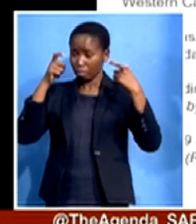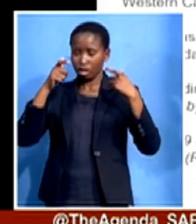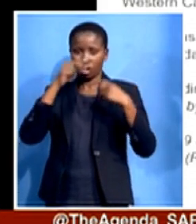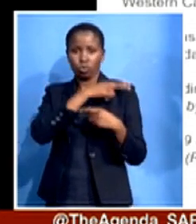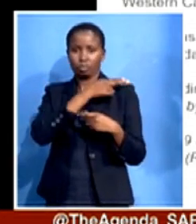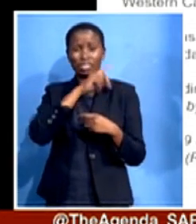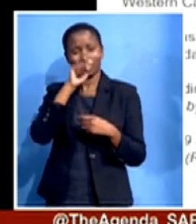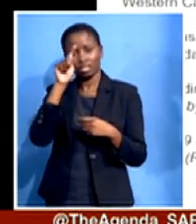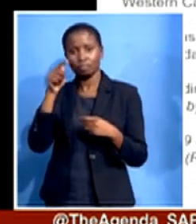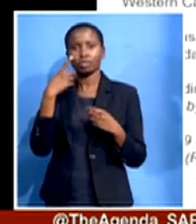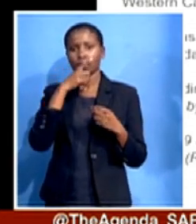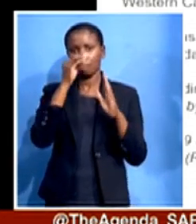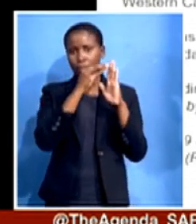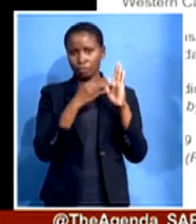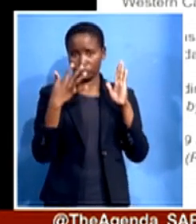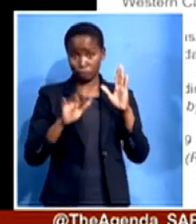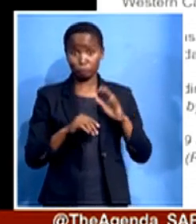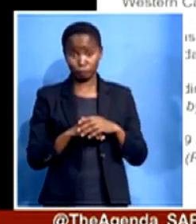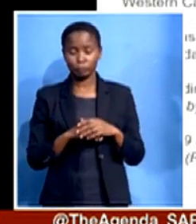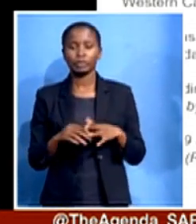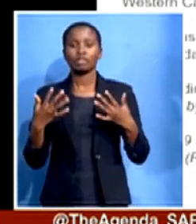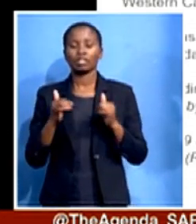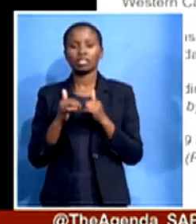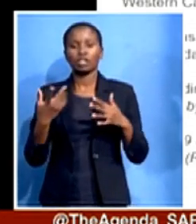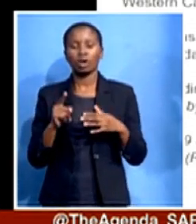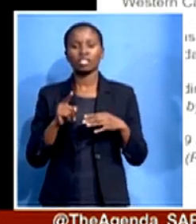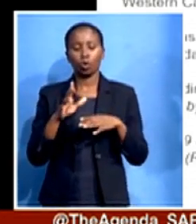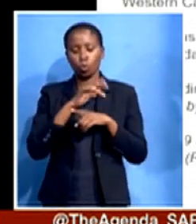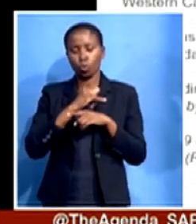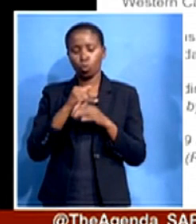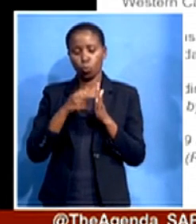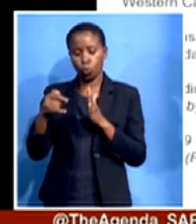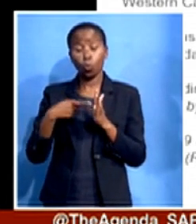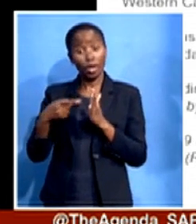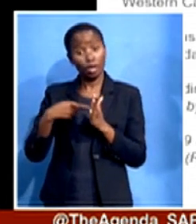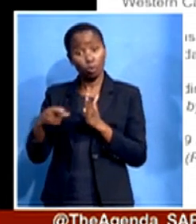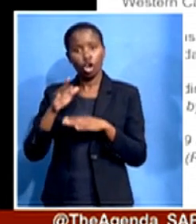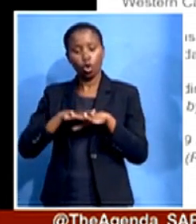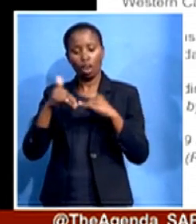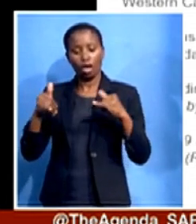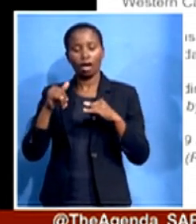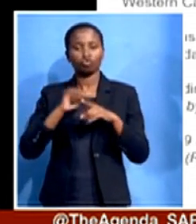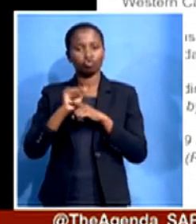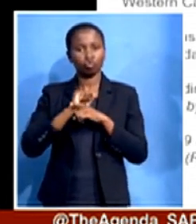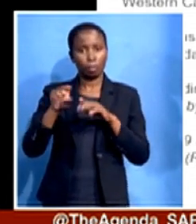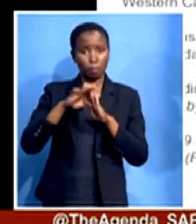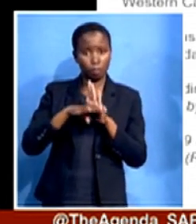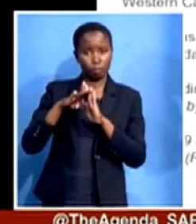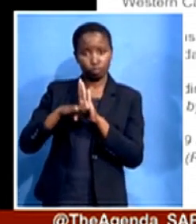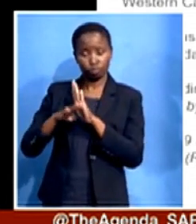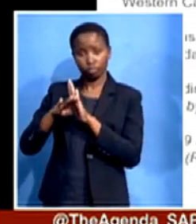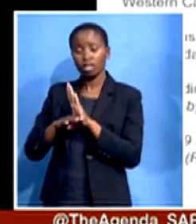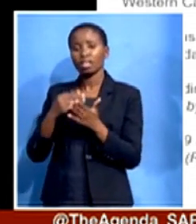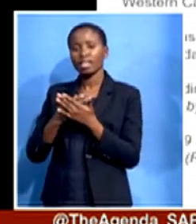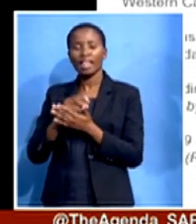with a weekly online training program with the Africa CDC to increase data analysis knowledge. And then there were